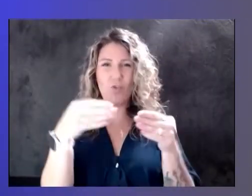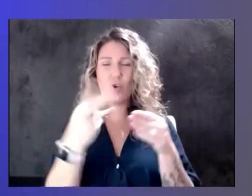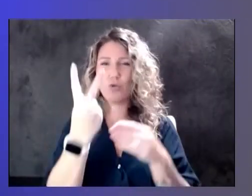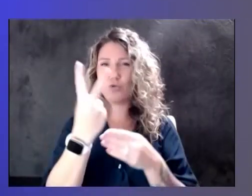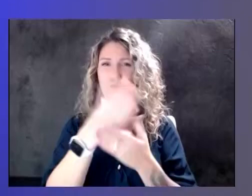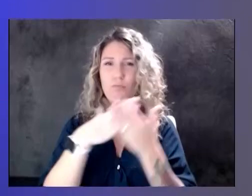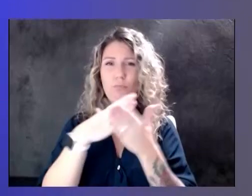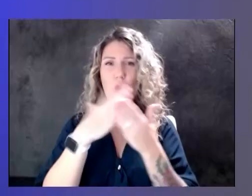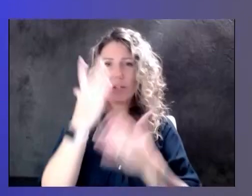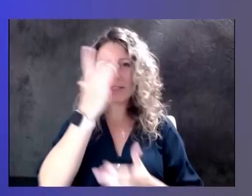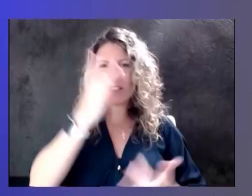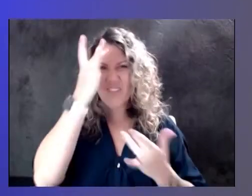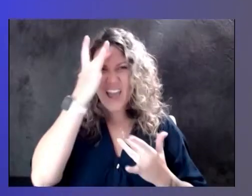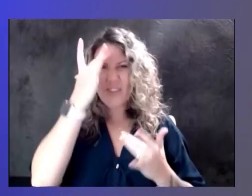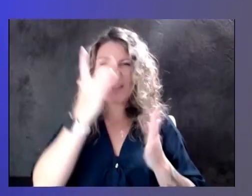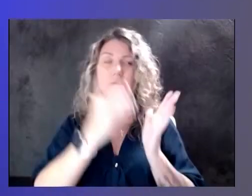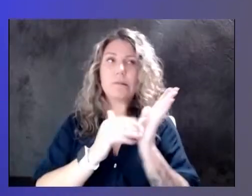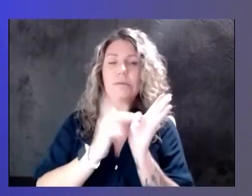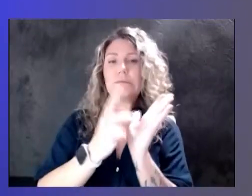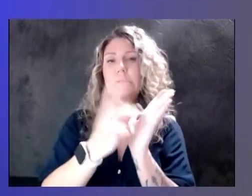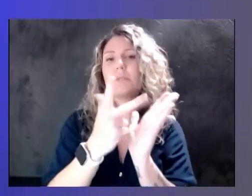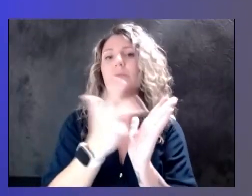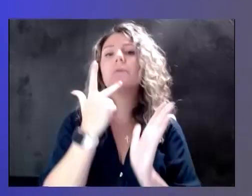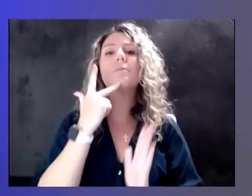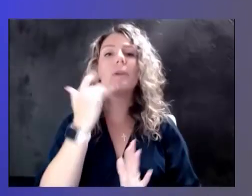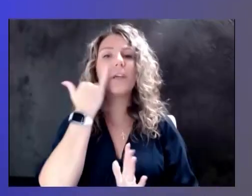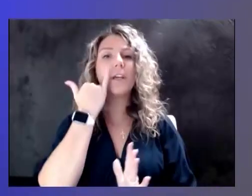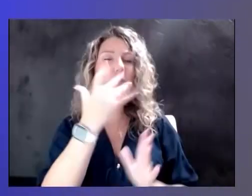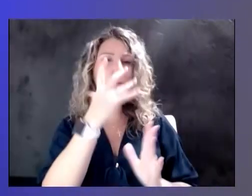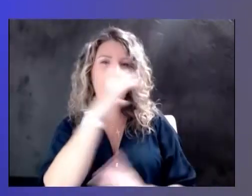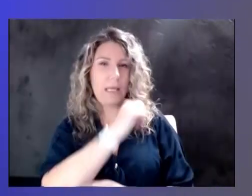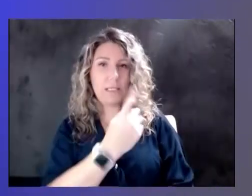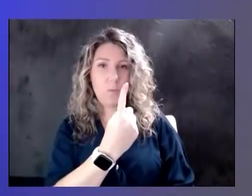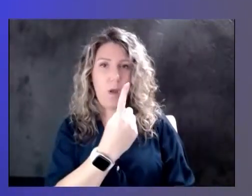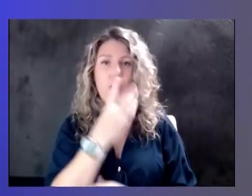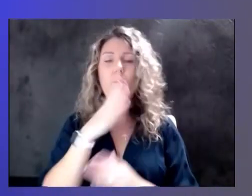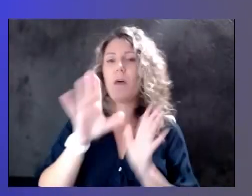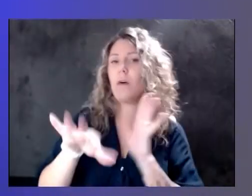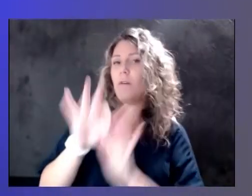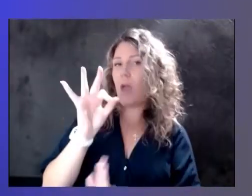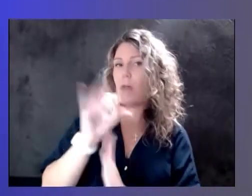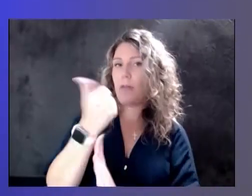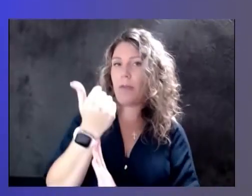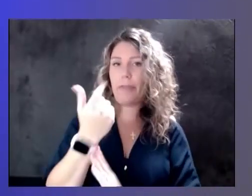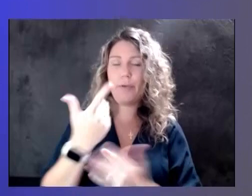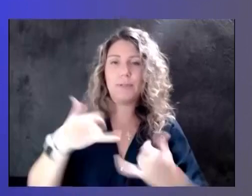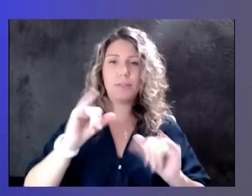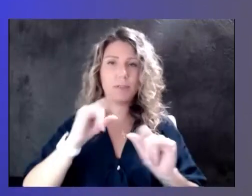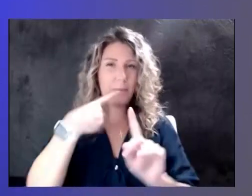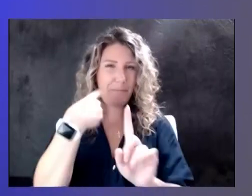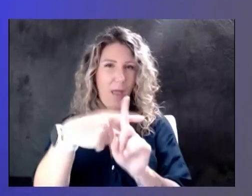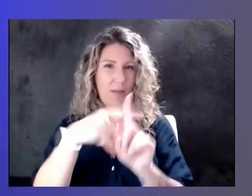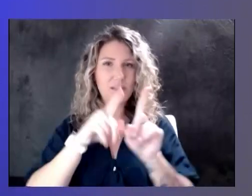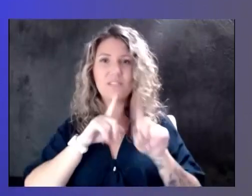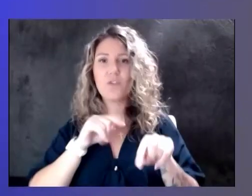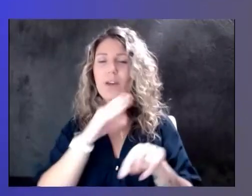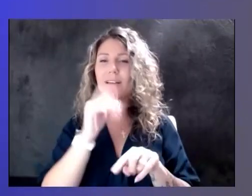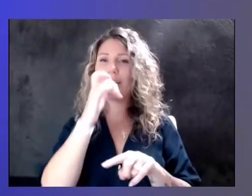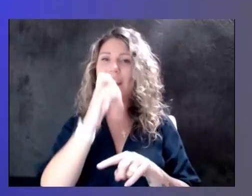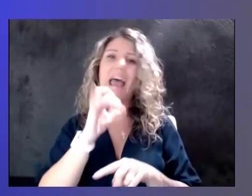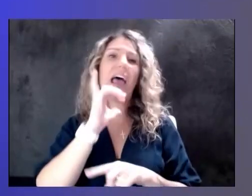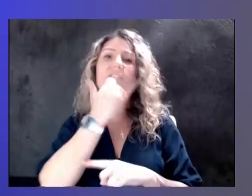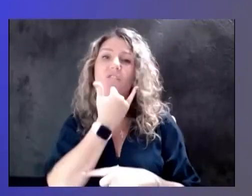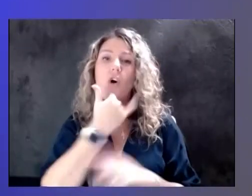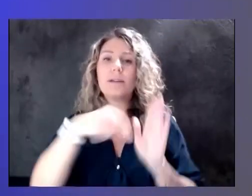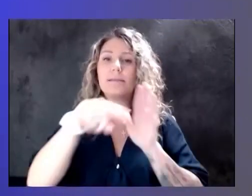redundancy. So even if you start missing one area, you're going to pick up that other area and still get a positive result and not have a false negative. And so